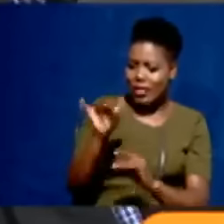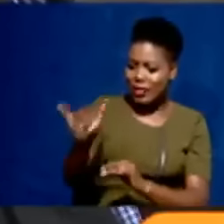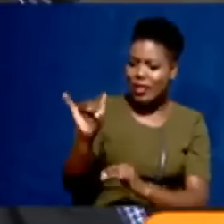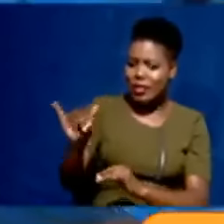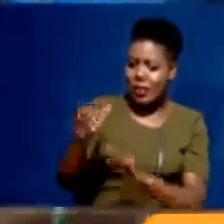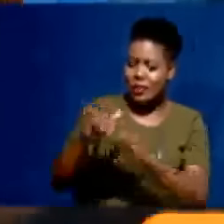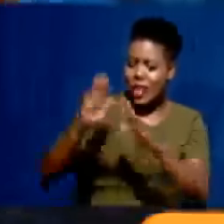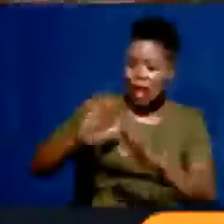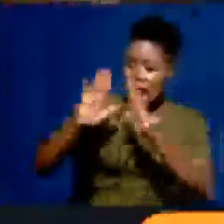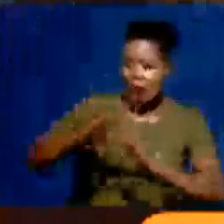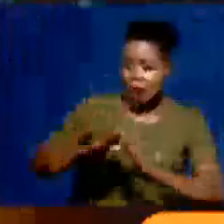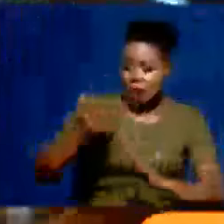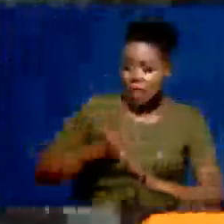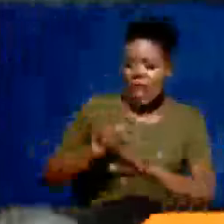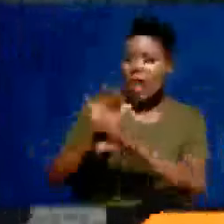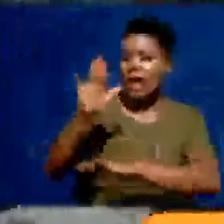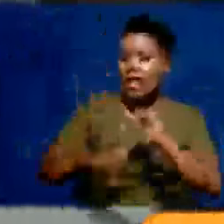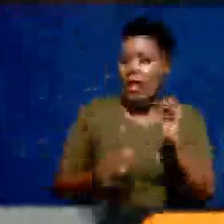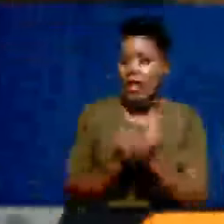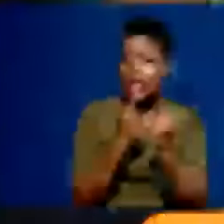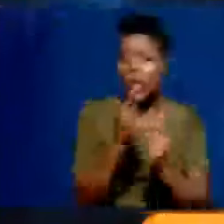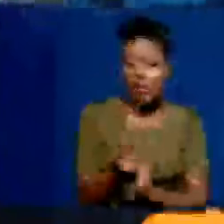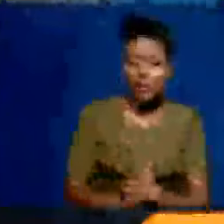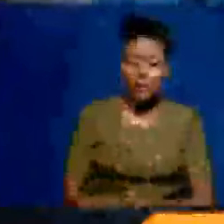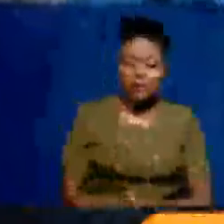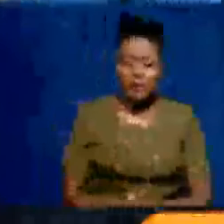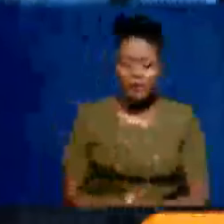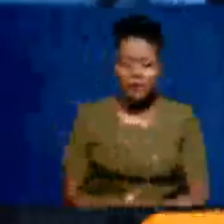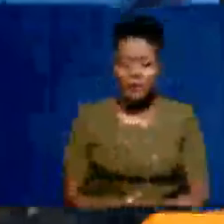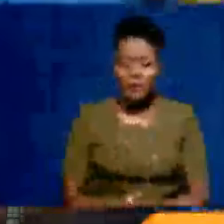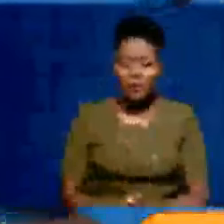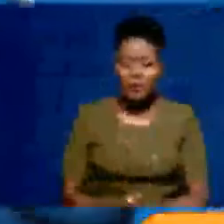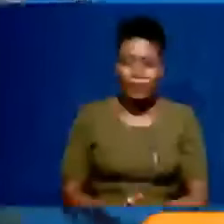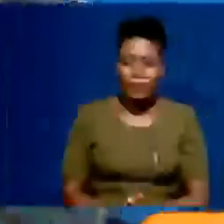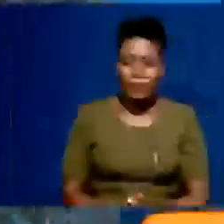Monica mapema zaidi. Brenda Wanga, Runinga ya Citizen.